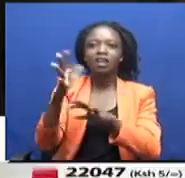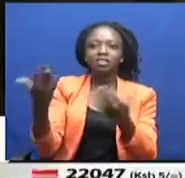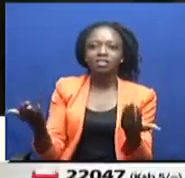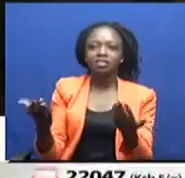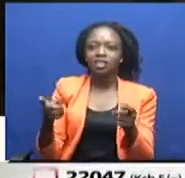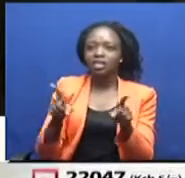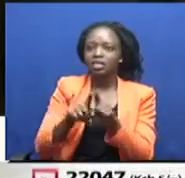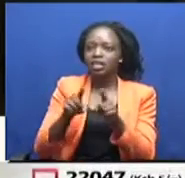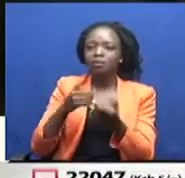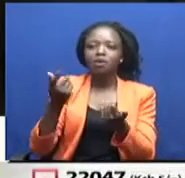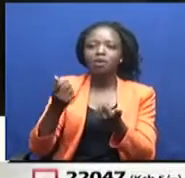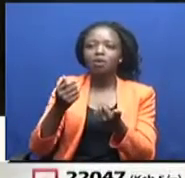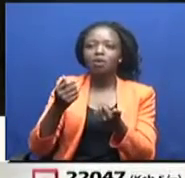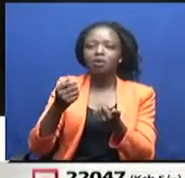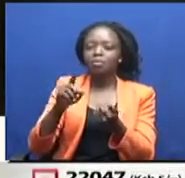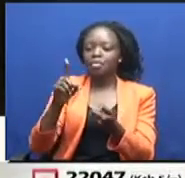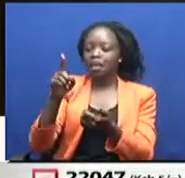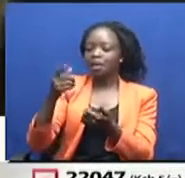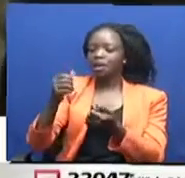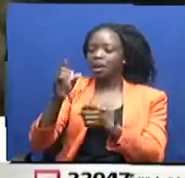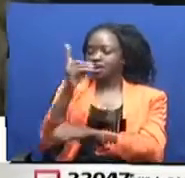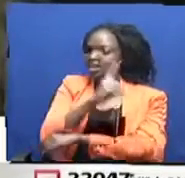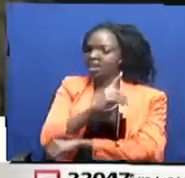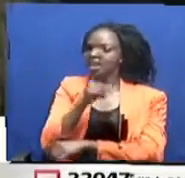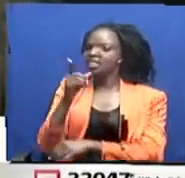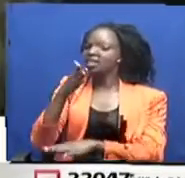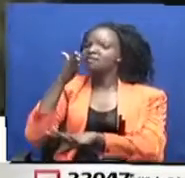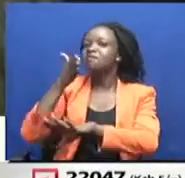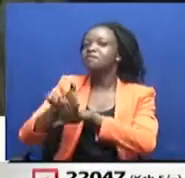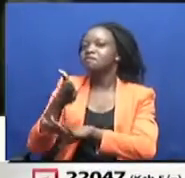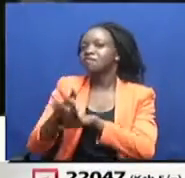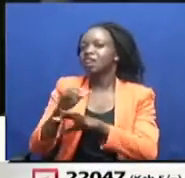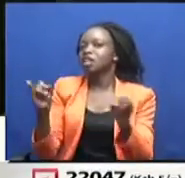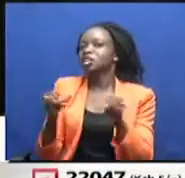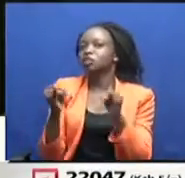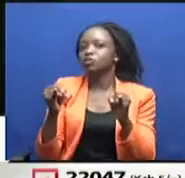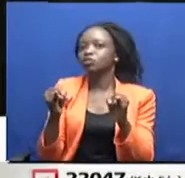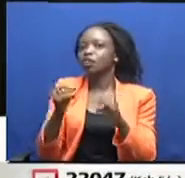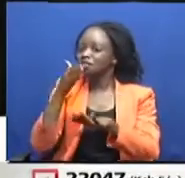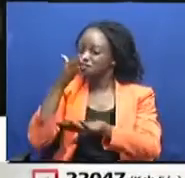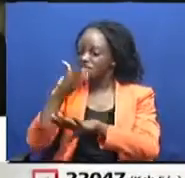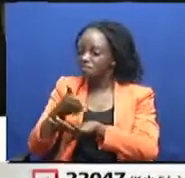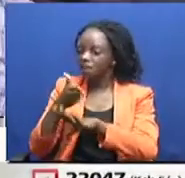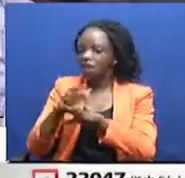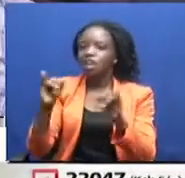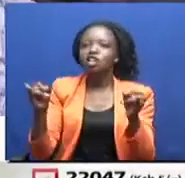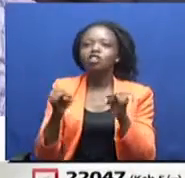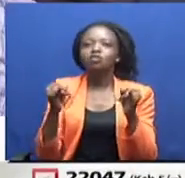almost spoiled our day because those were false rumors.